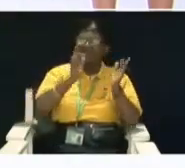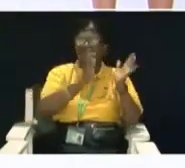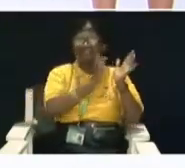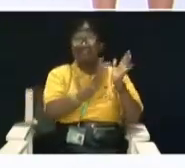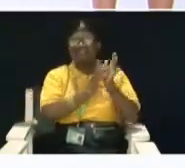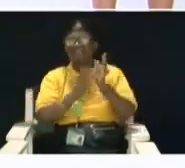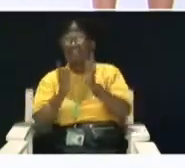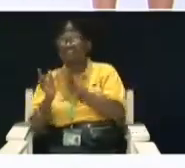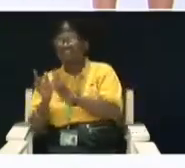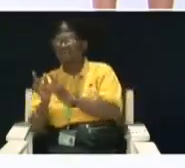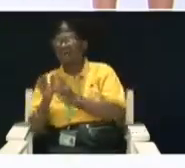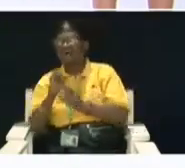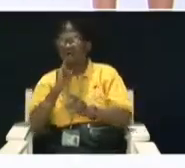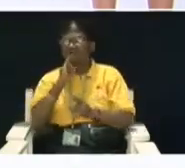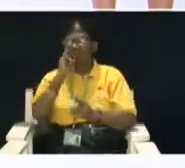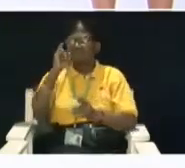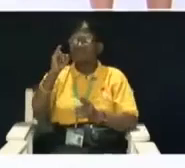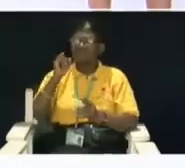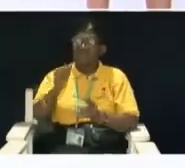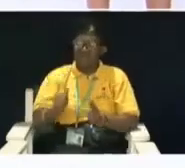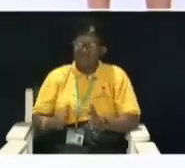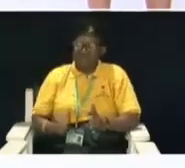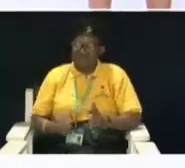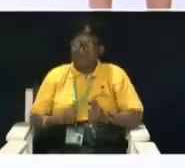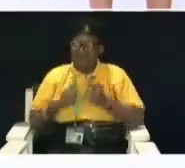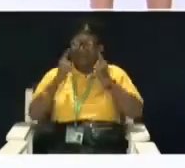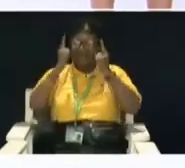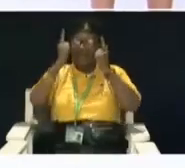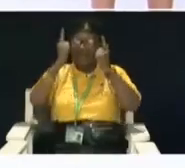alive. Jesus.